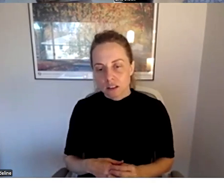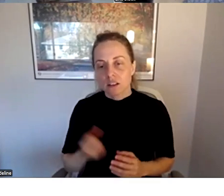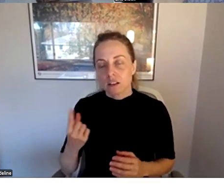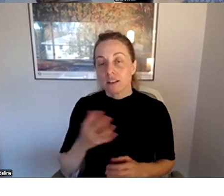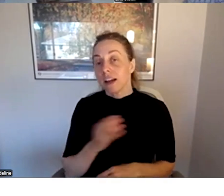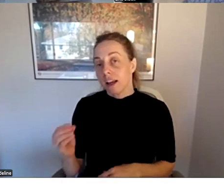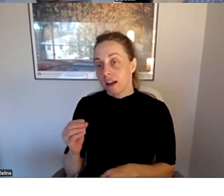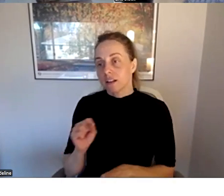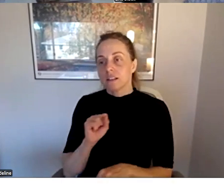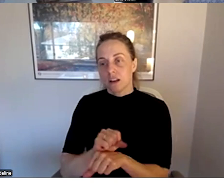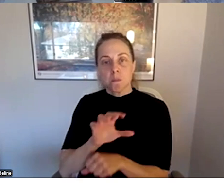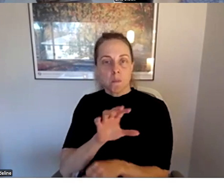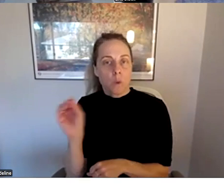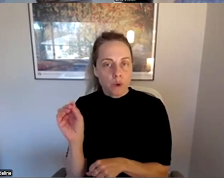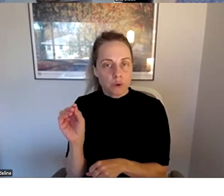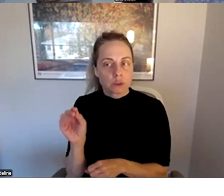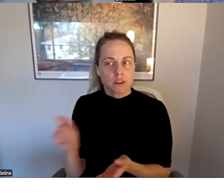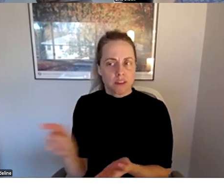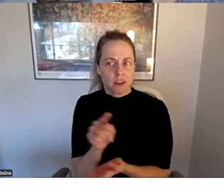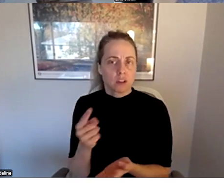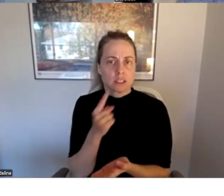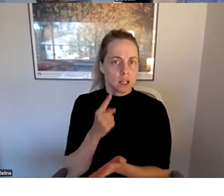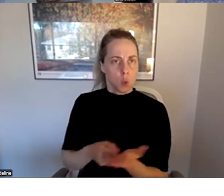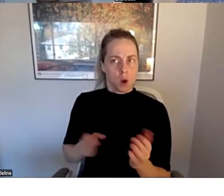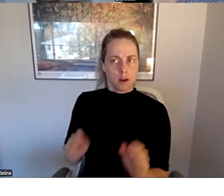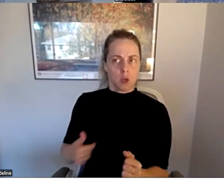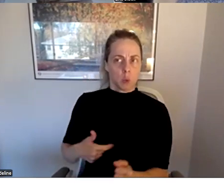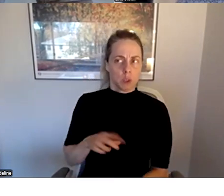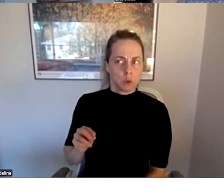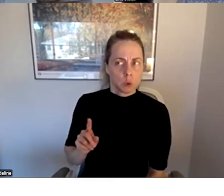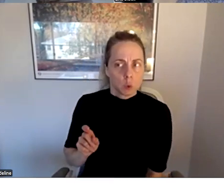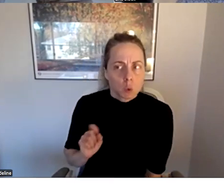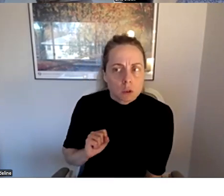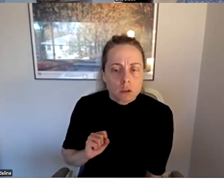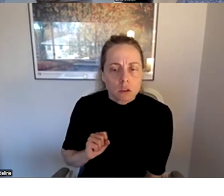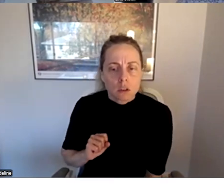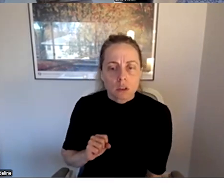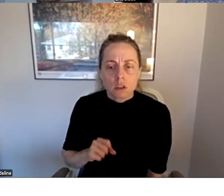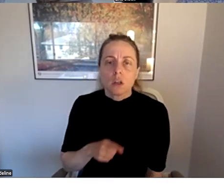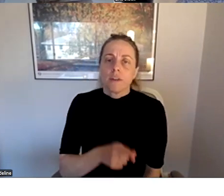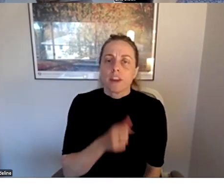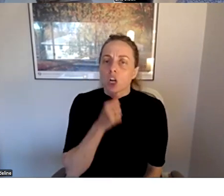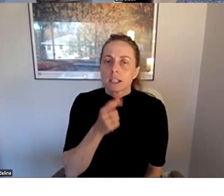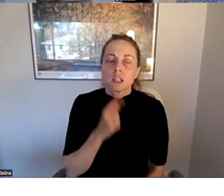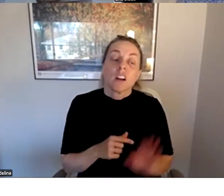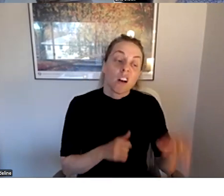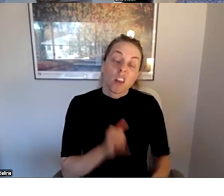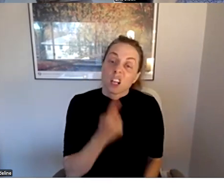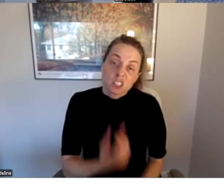employers are saying, what can we do? That they're not saying, well, that sucks